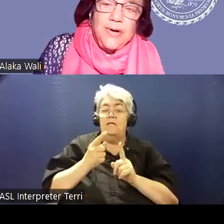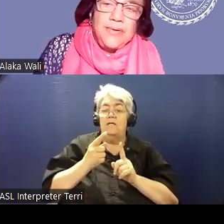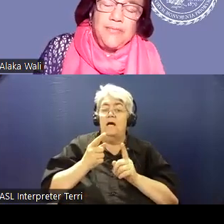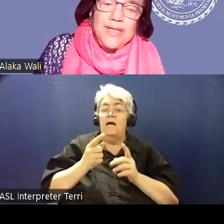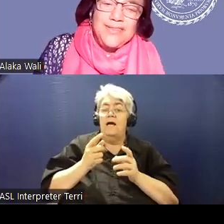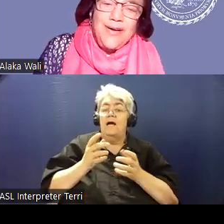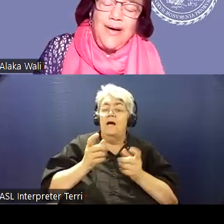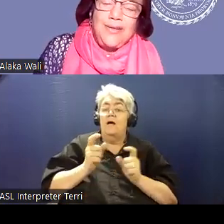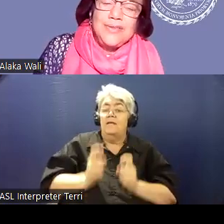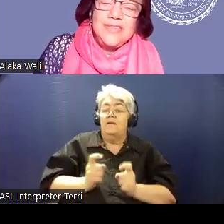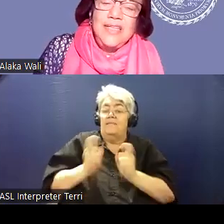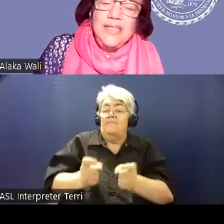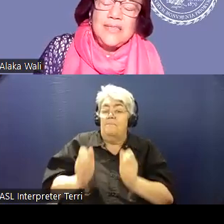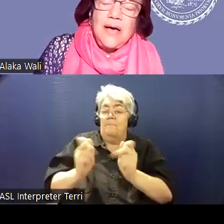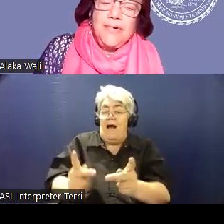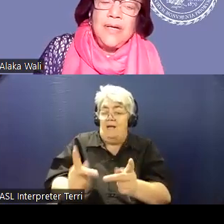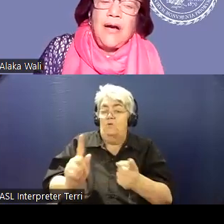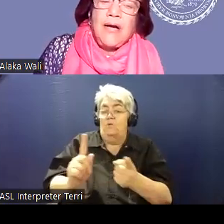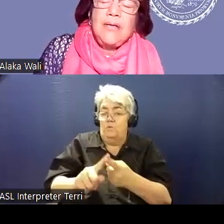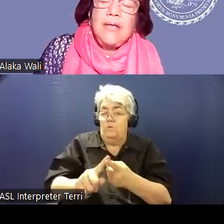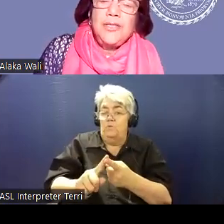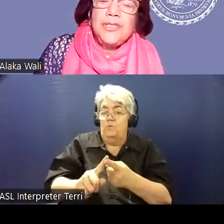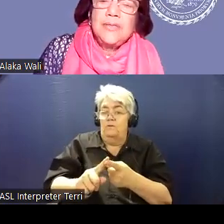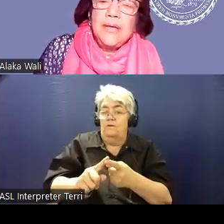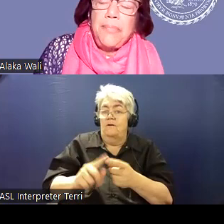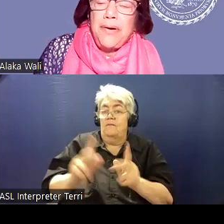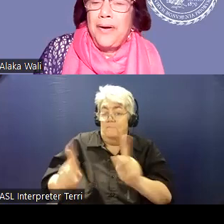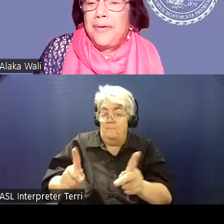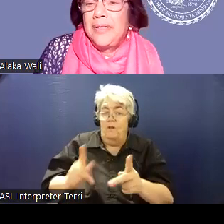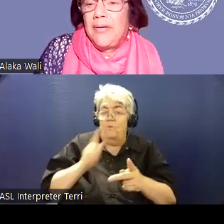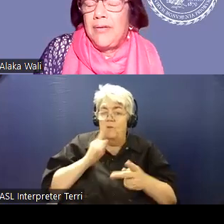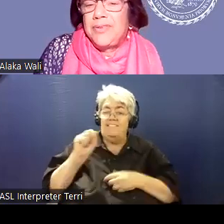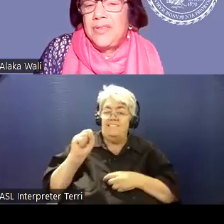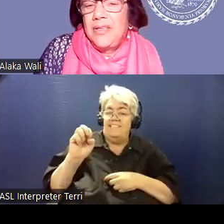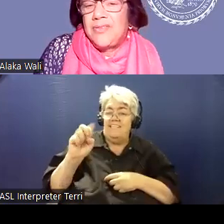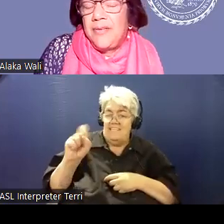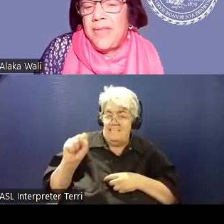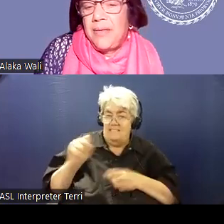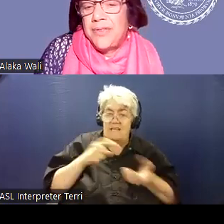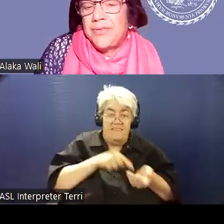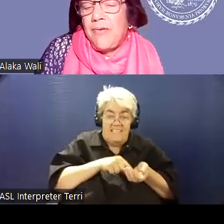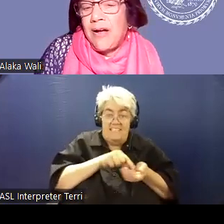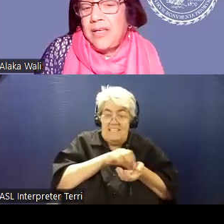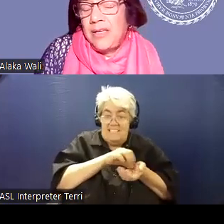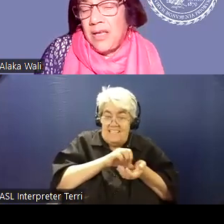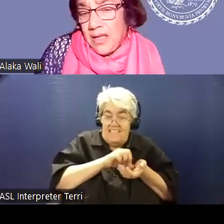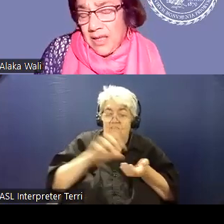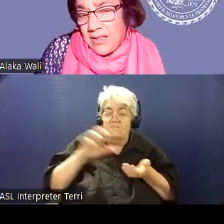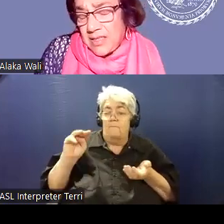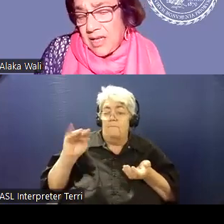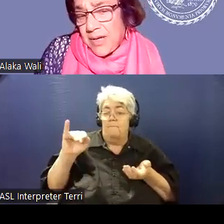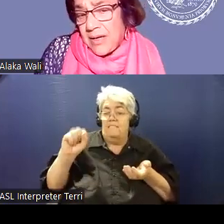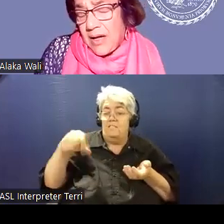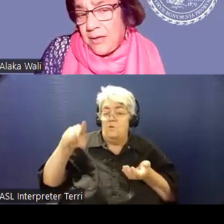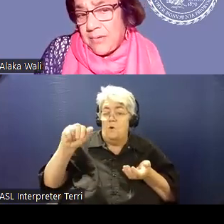is what it's called, seeds that were in our collection, about 100-year-old seeds from the Meskwaki